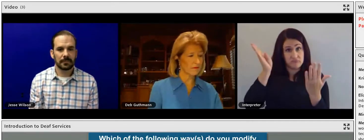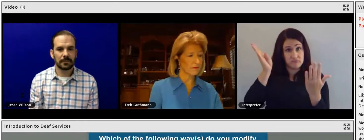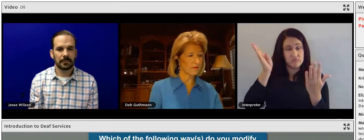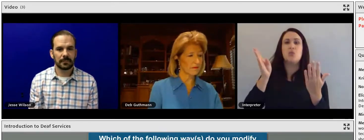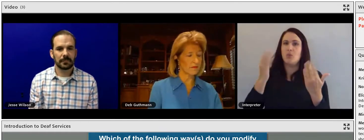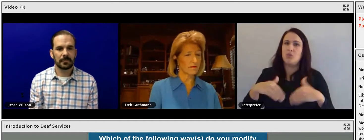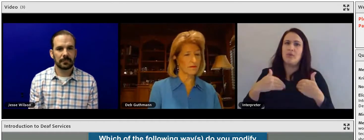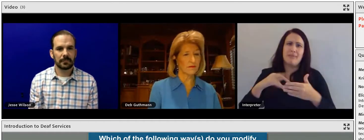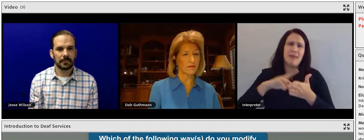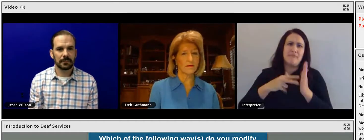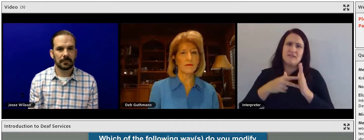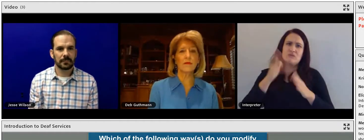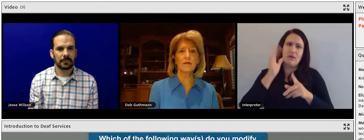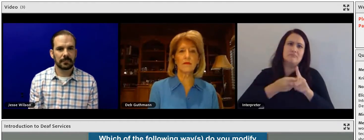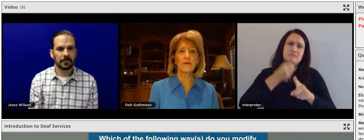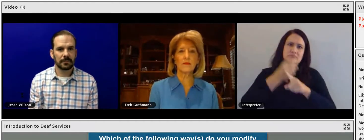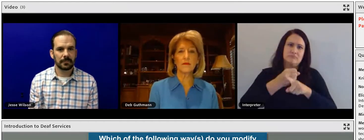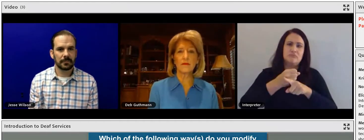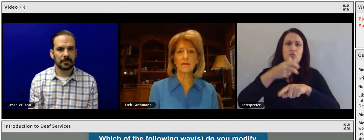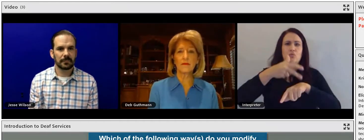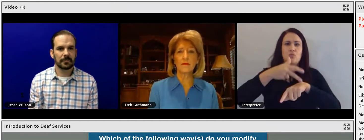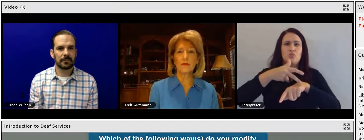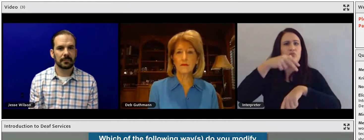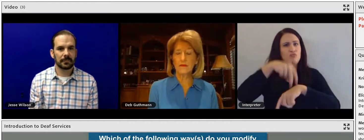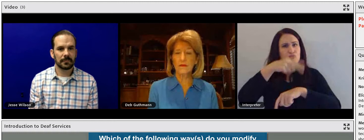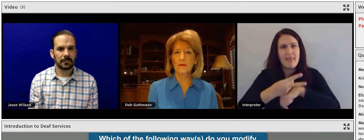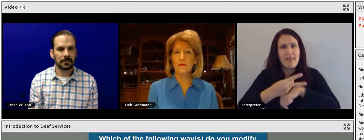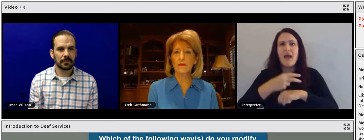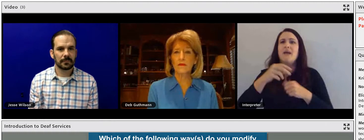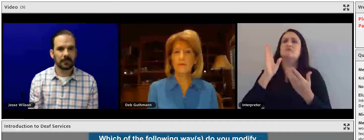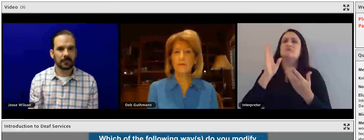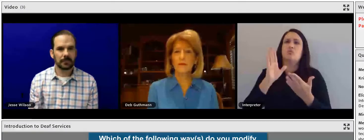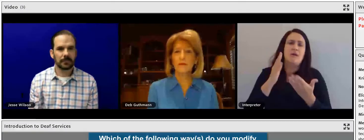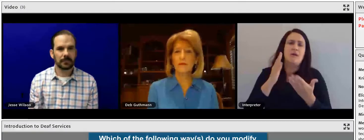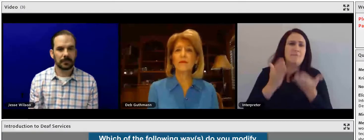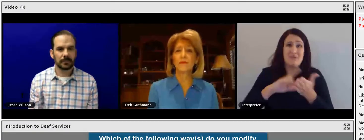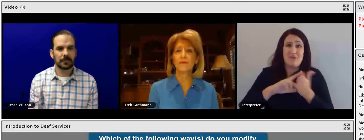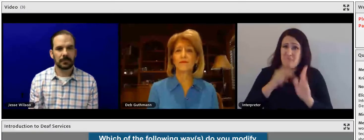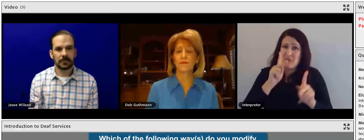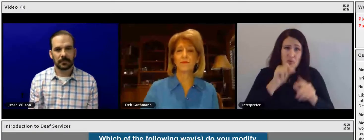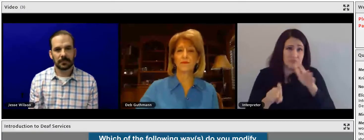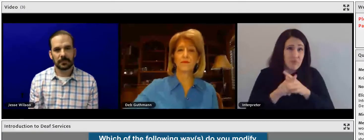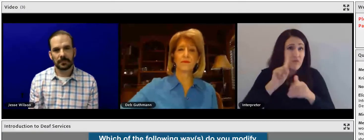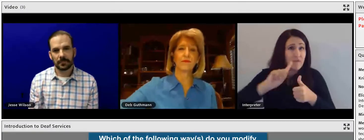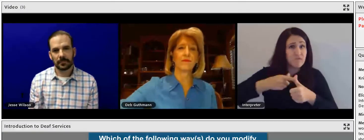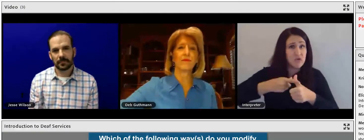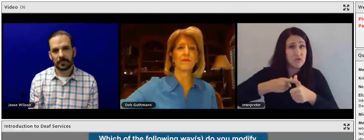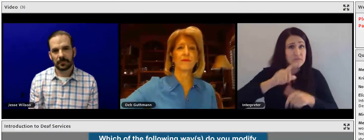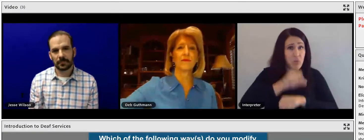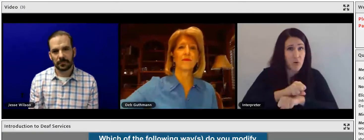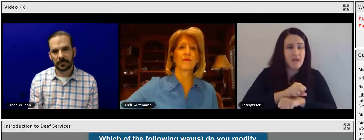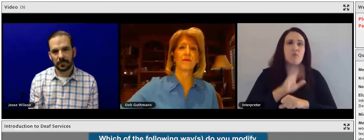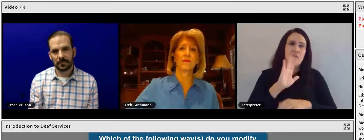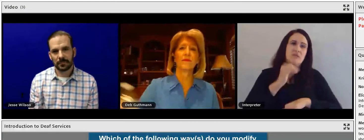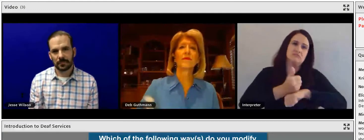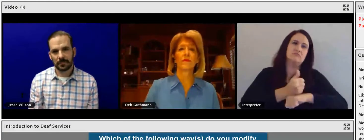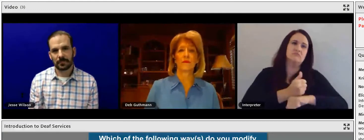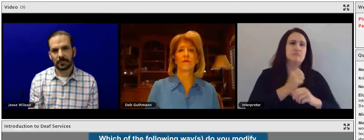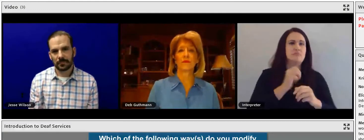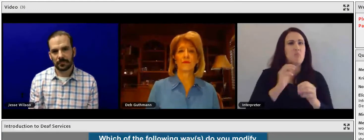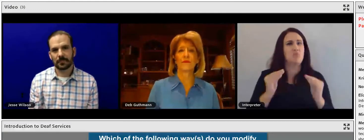for relapse, that sets people up to not show up after their first appointment, and it creates additional barriers that we don't need to